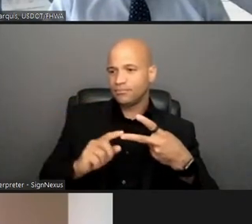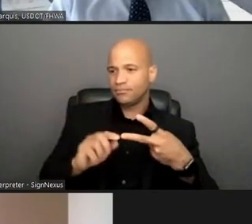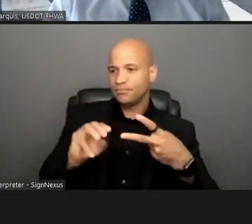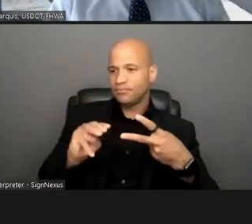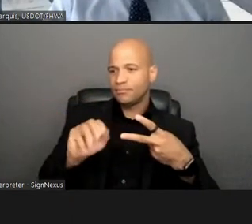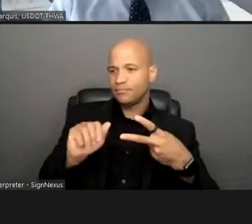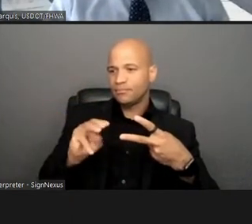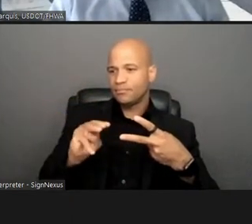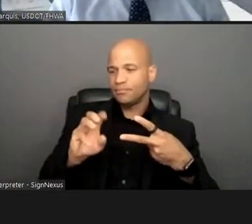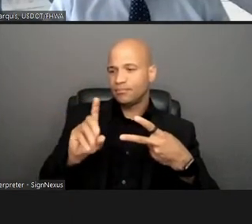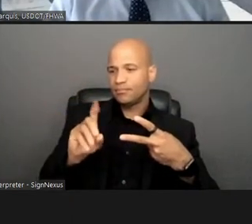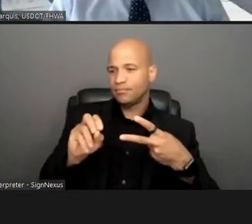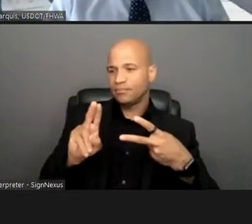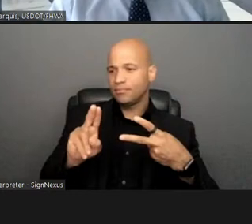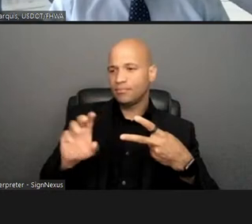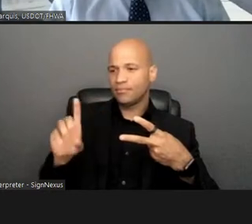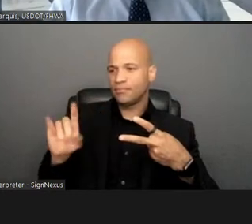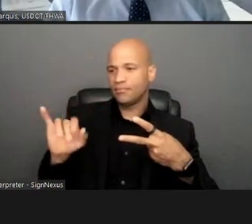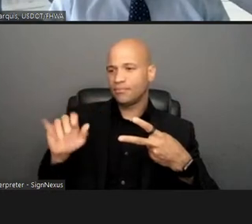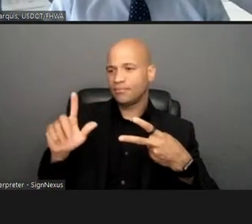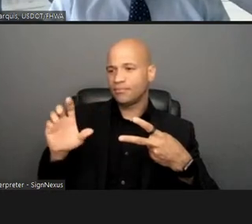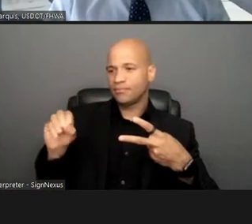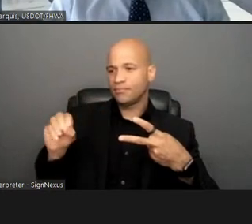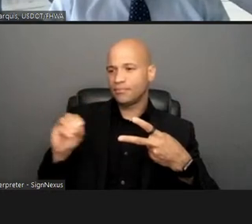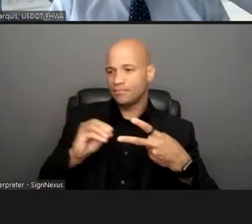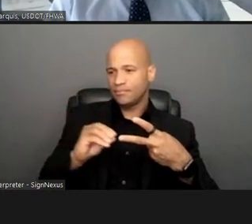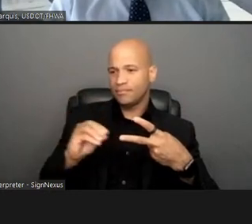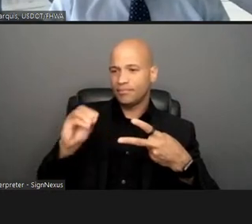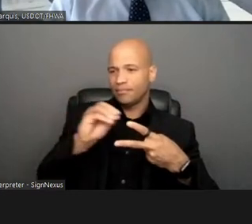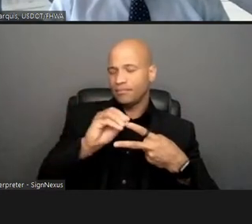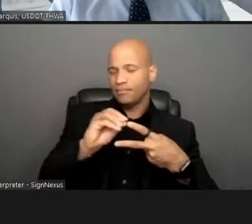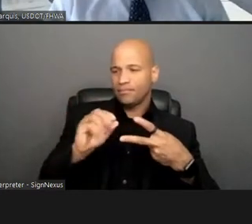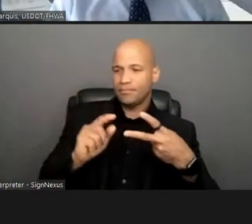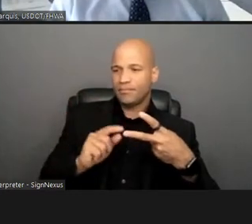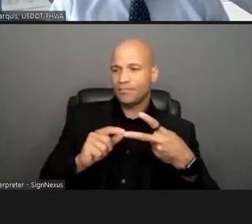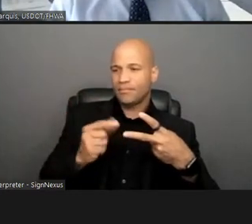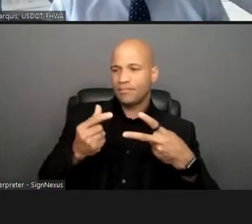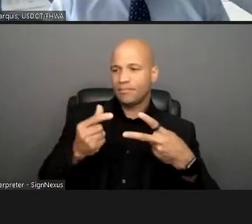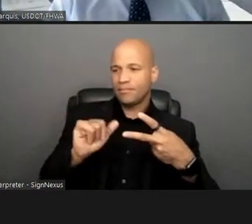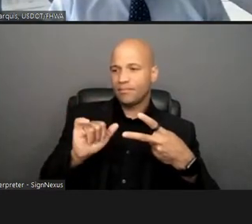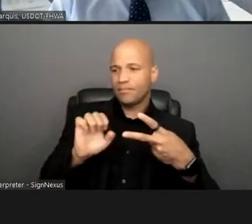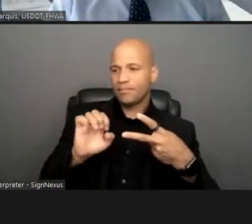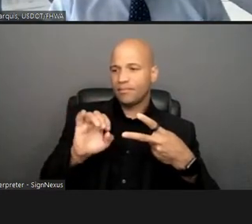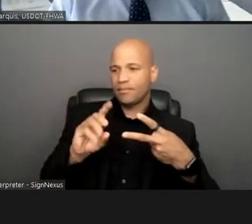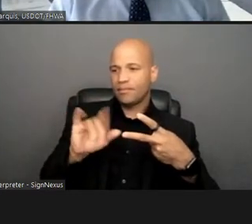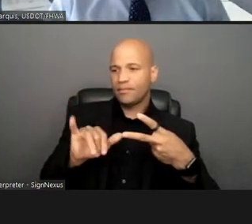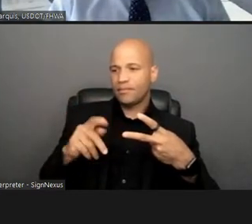the next speaker is Mamadou Diallo followed by Katie Perez